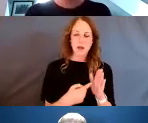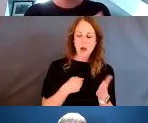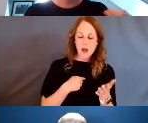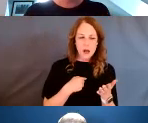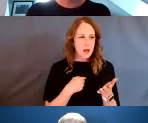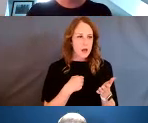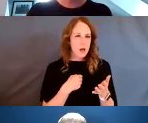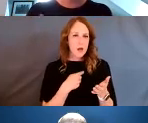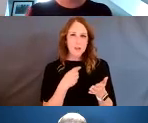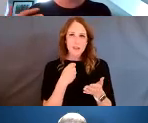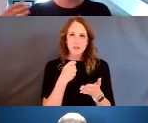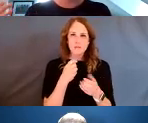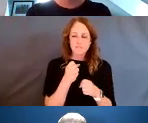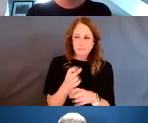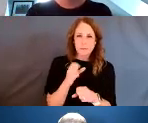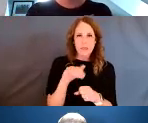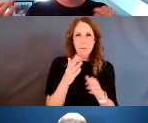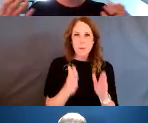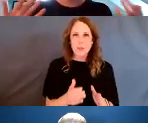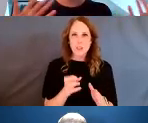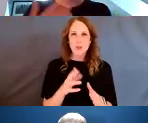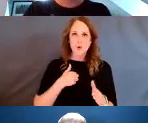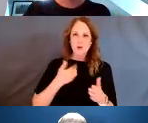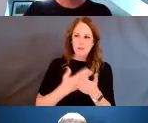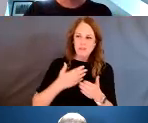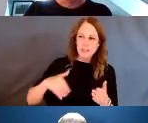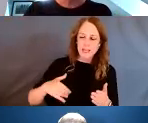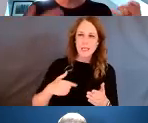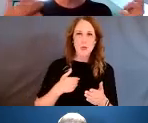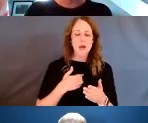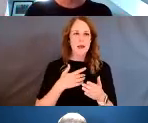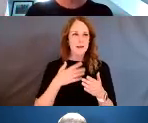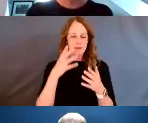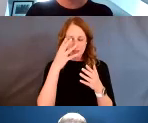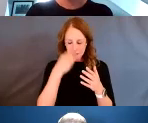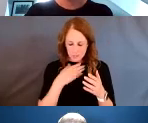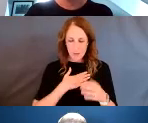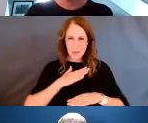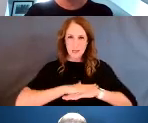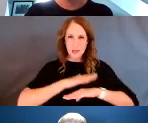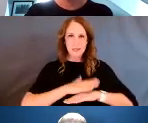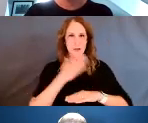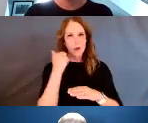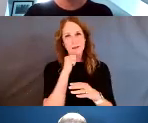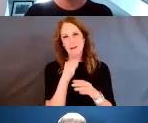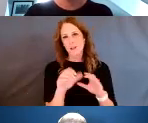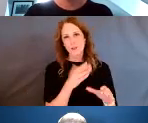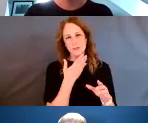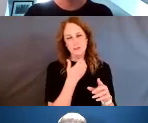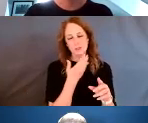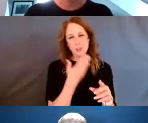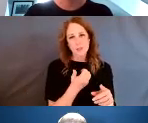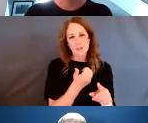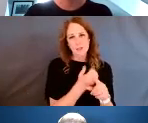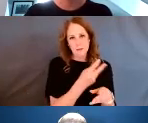person badly, or I snapped at this person, or I was late, or I fell asleep at my desk because I wasn't practicing good self-care.